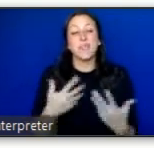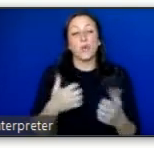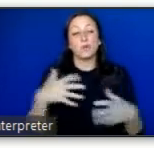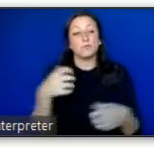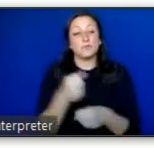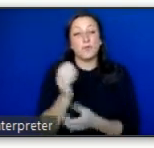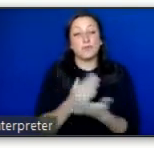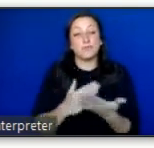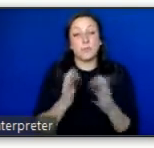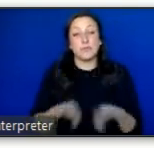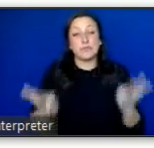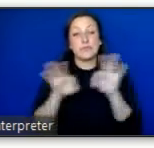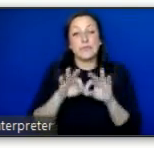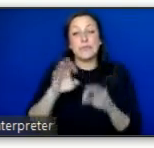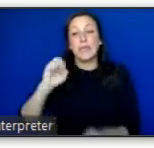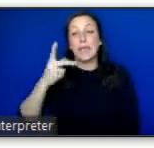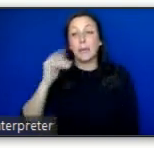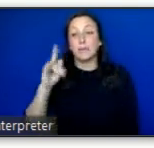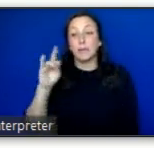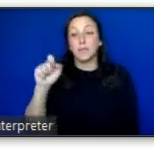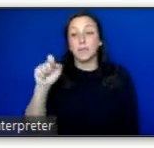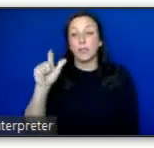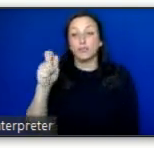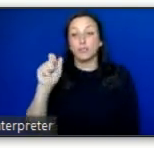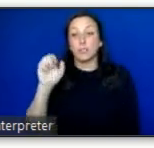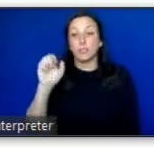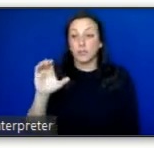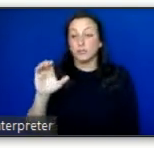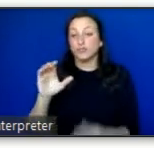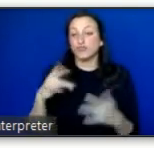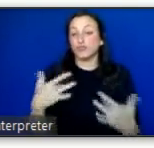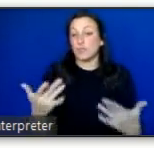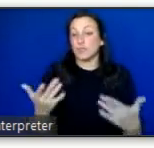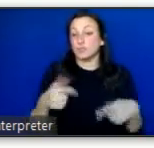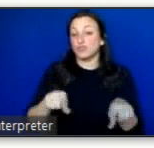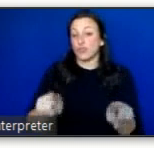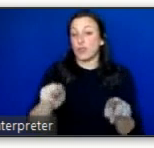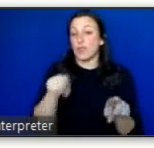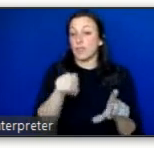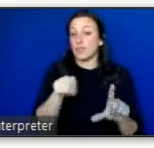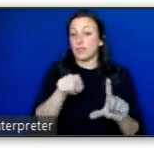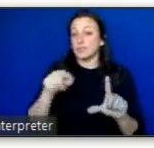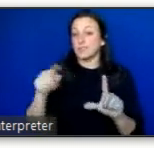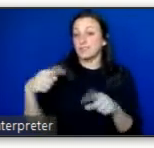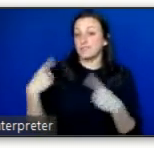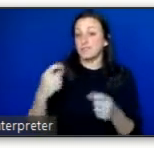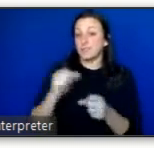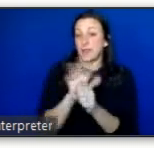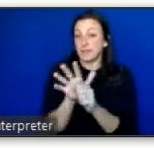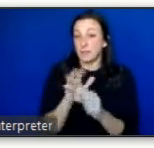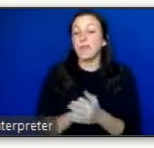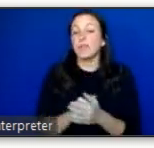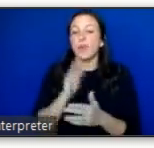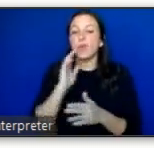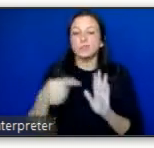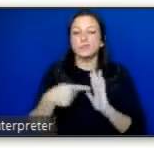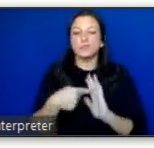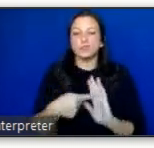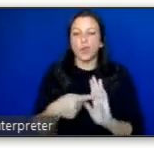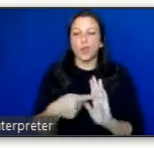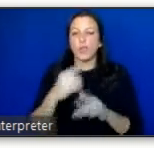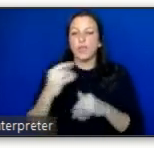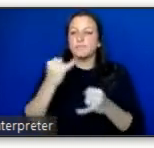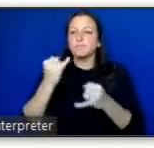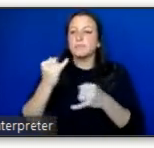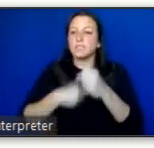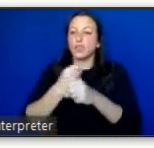our key epidemiologic trends throughout the pandemic and really sort of do a year in review of those trends. So starting here